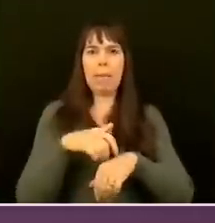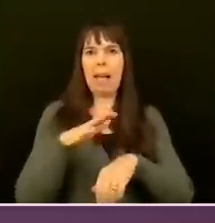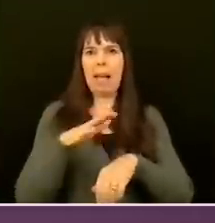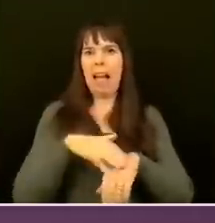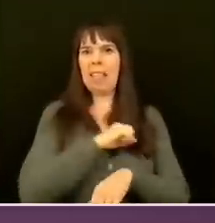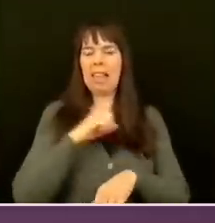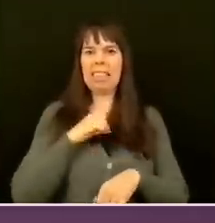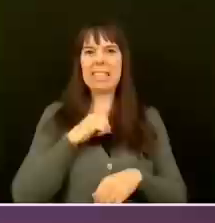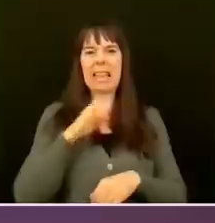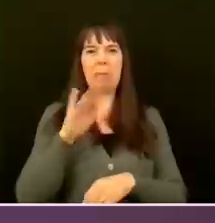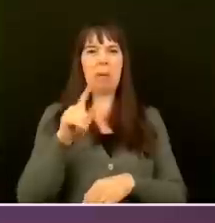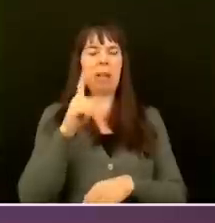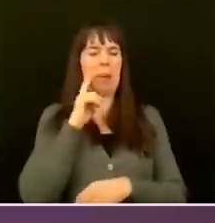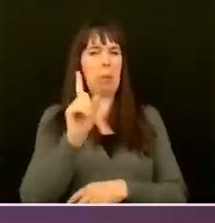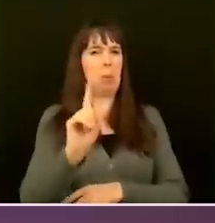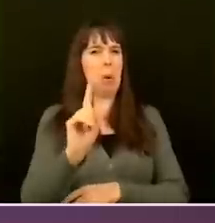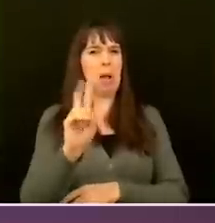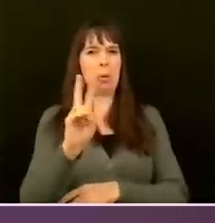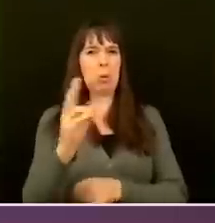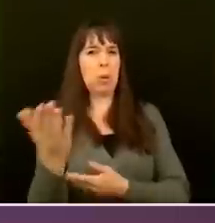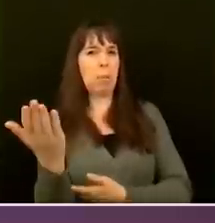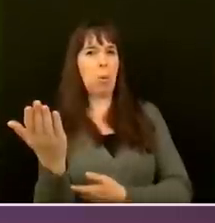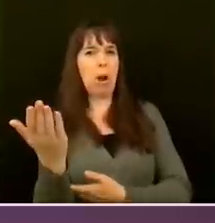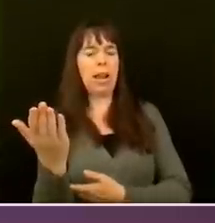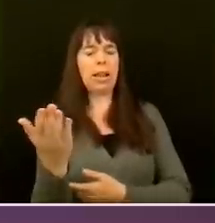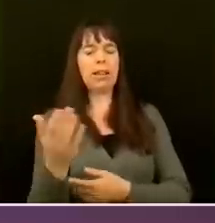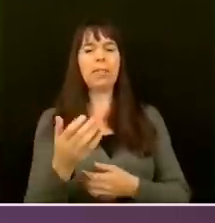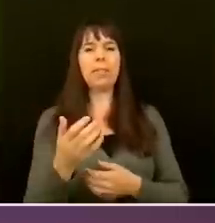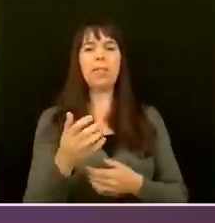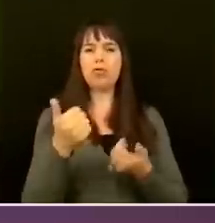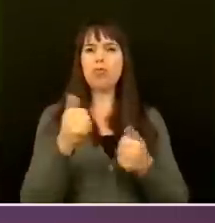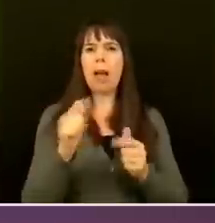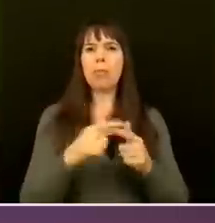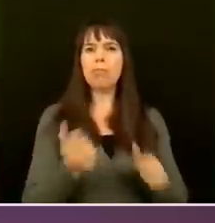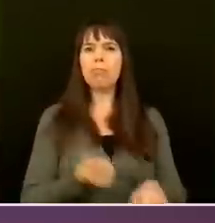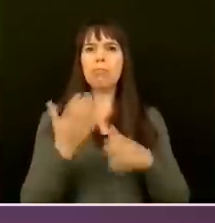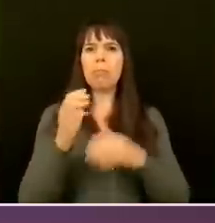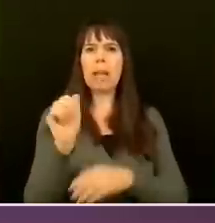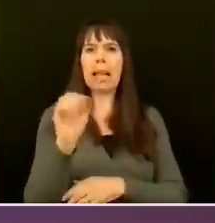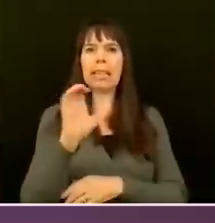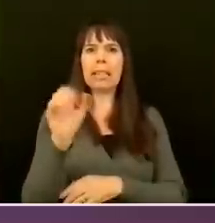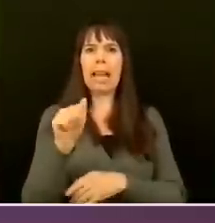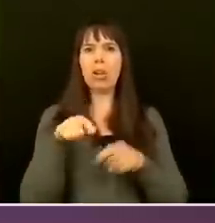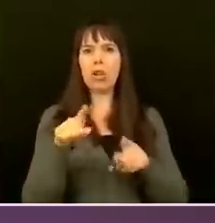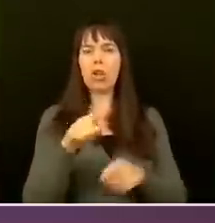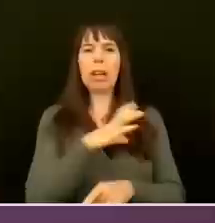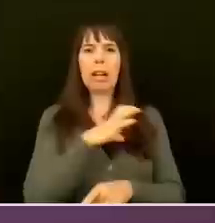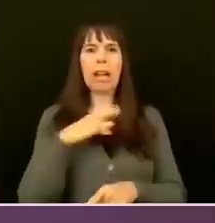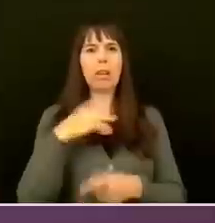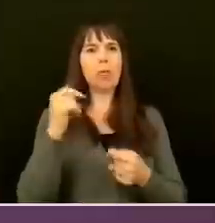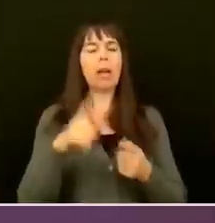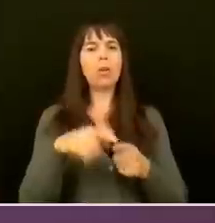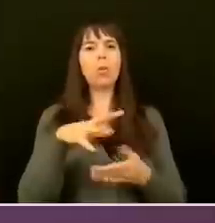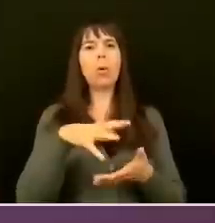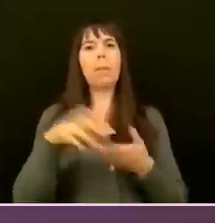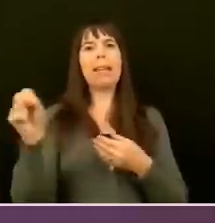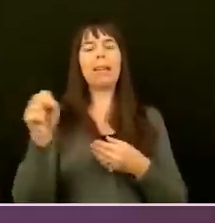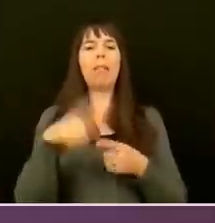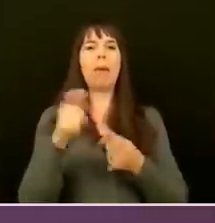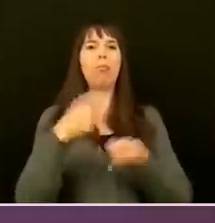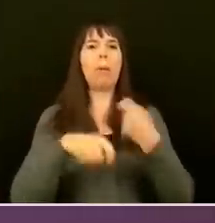well, it must have been like 1 or 2 o'clock in the morning. And they tried to get rid of it in Congress. They said repeal and replace. There was no replacement